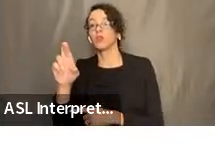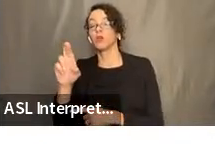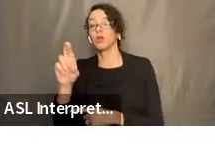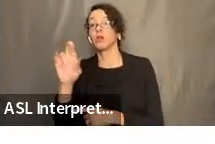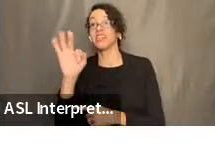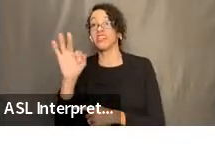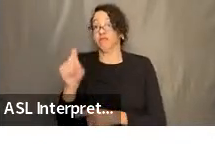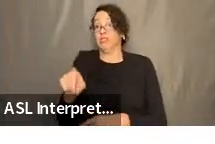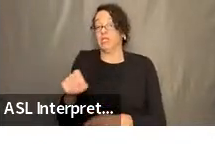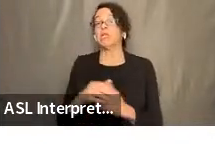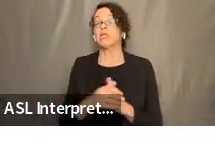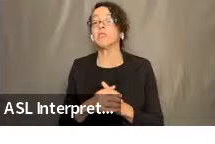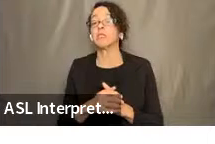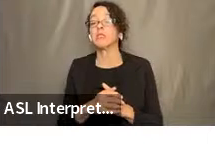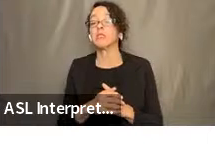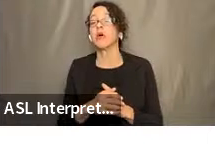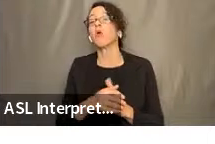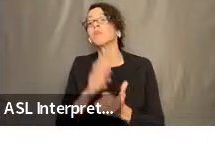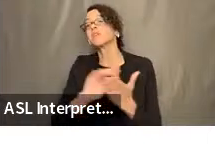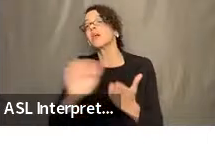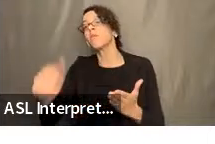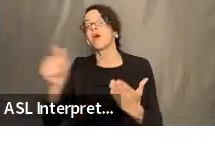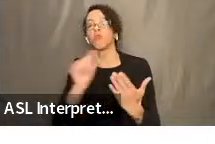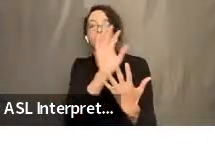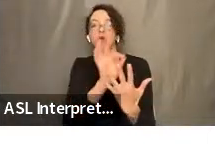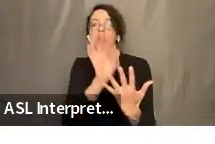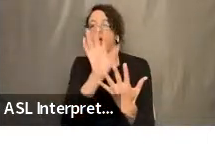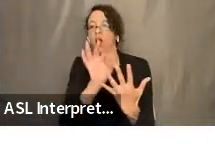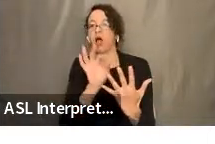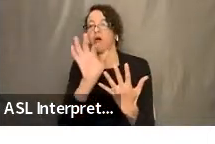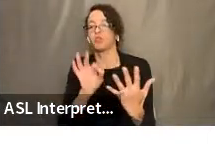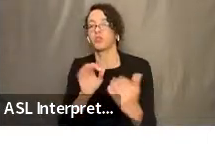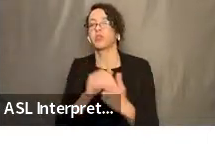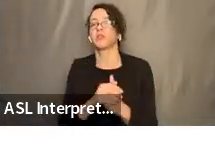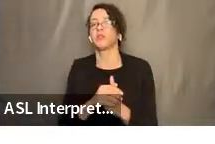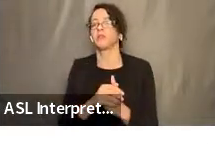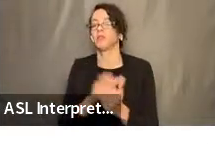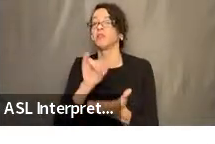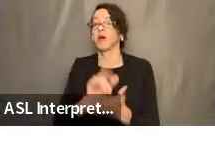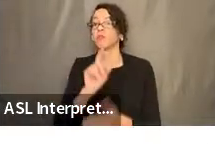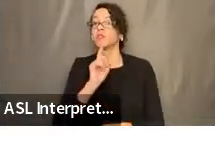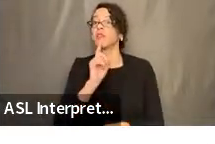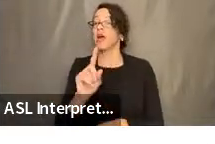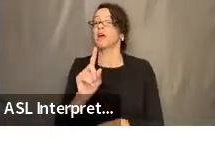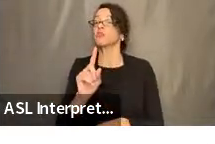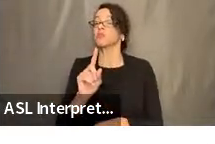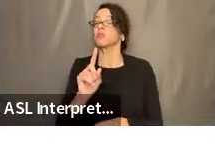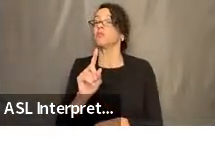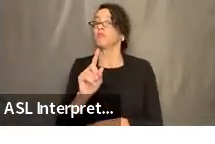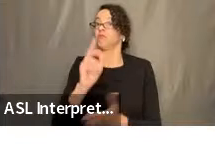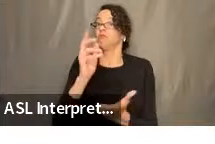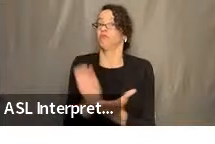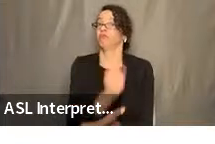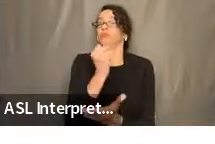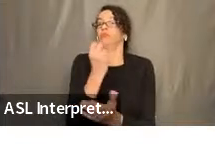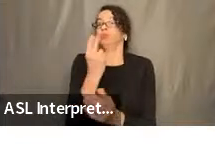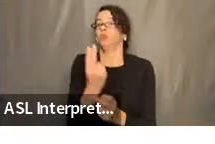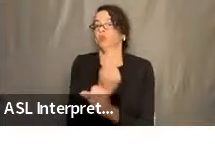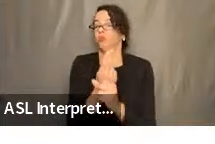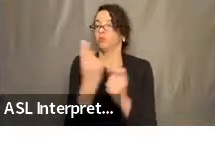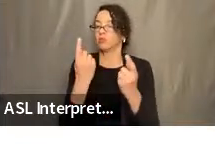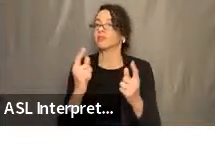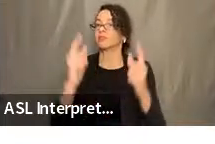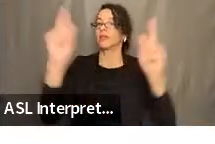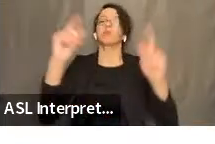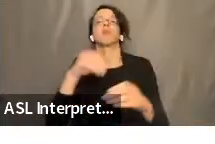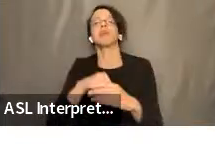some other options. So that's actually been leveraged successfully in other communities across California. So